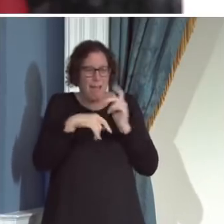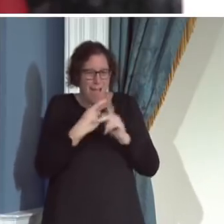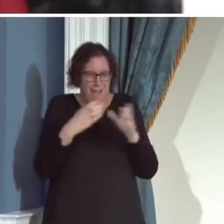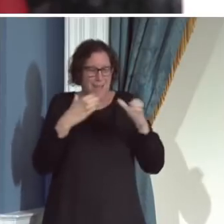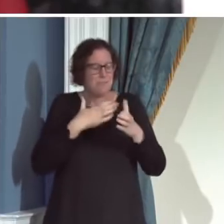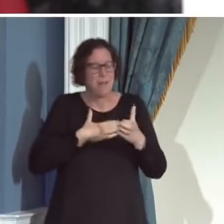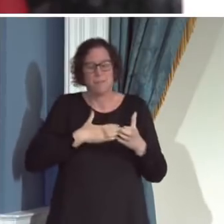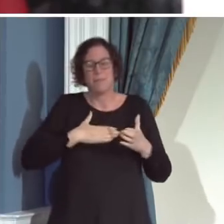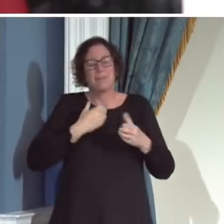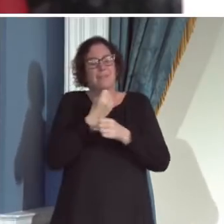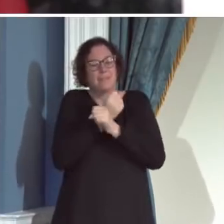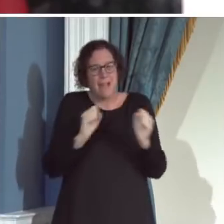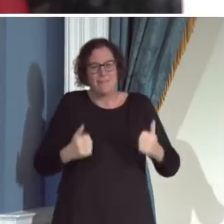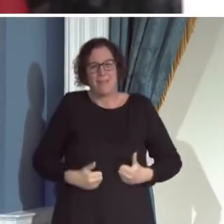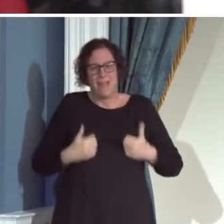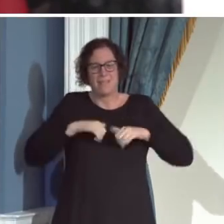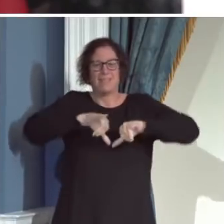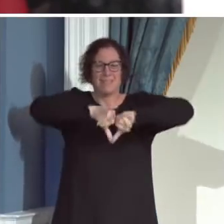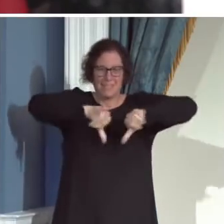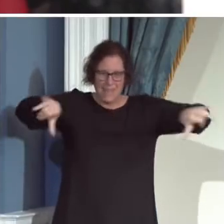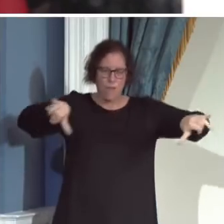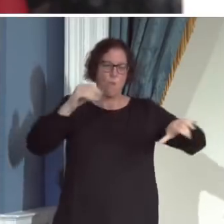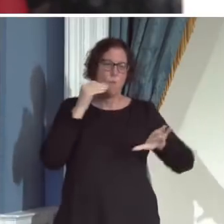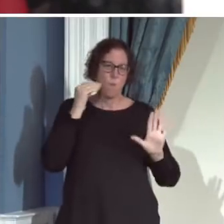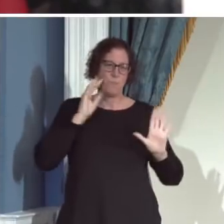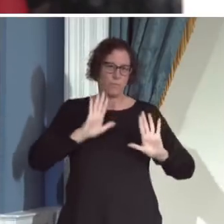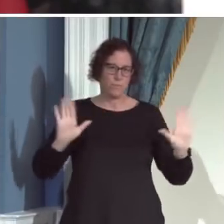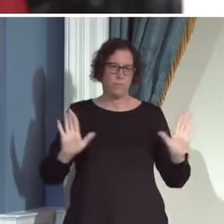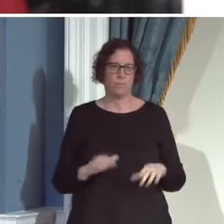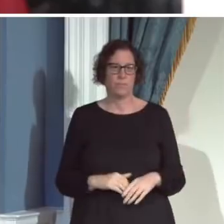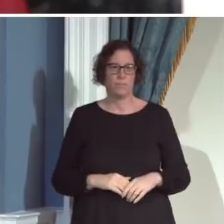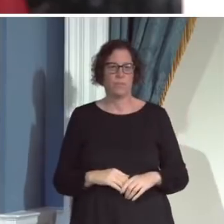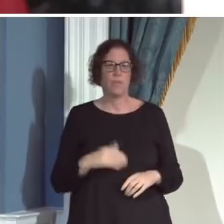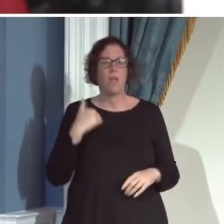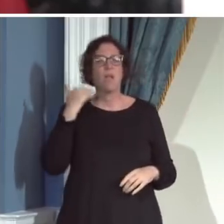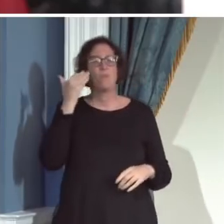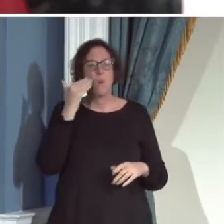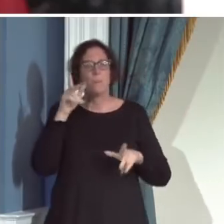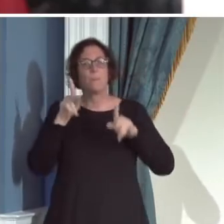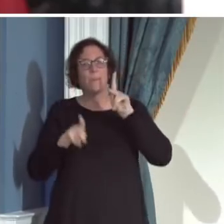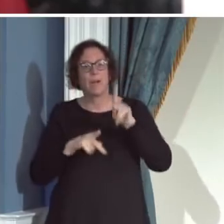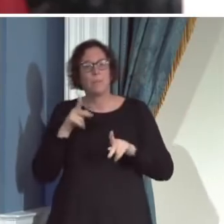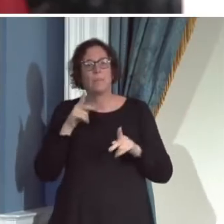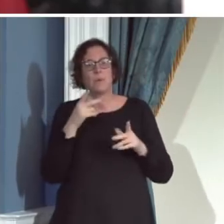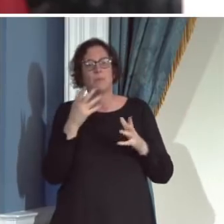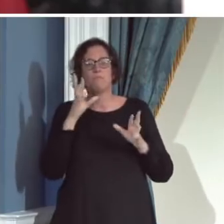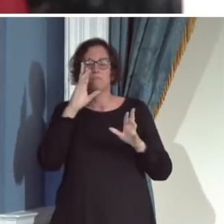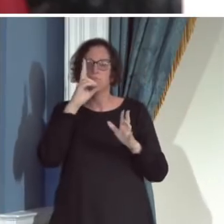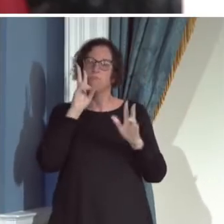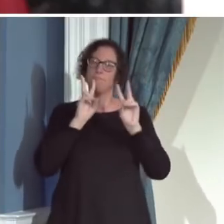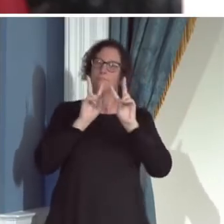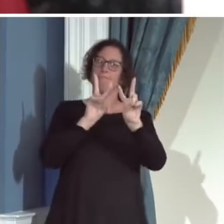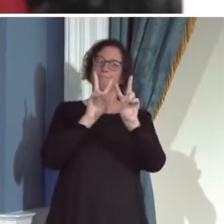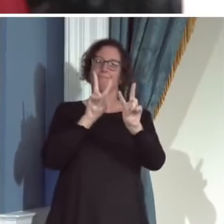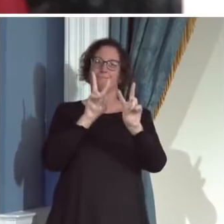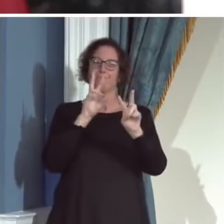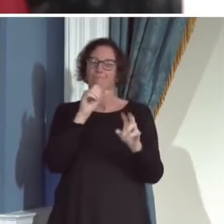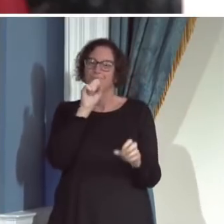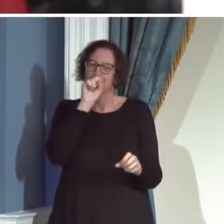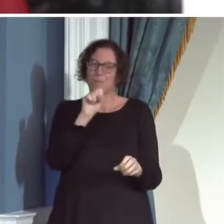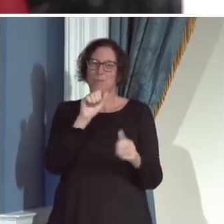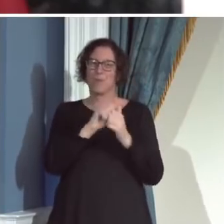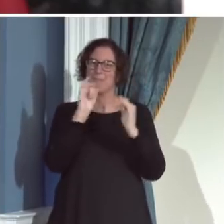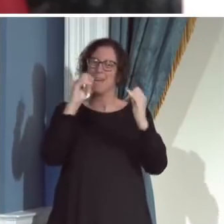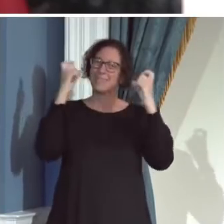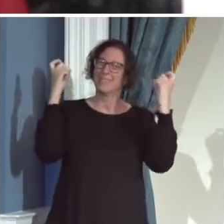of deep, deep devotion. But what I've heard overwhelmingly from our religious leaders is they understand